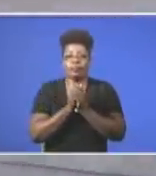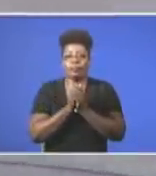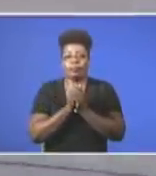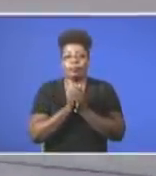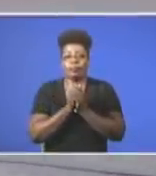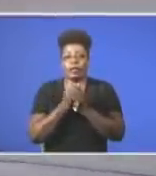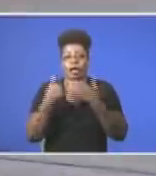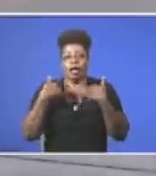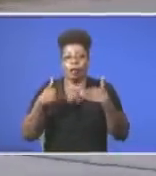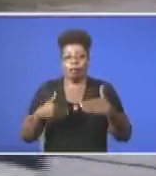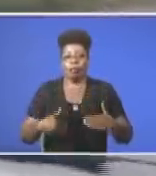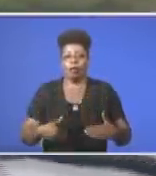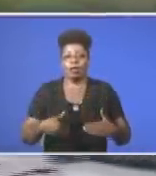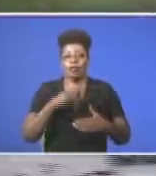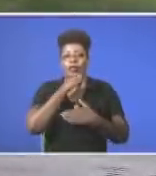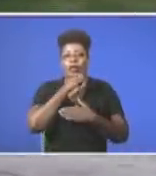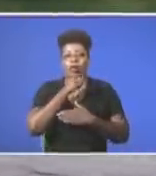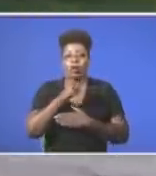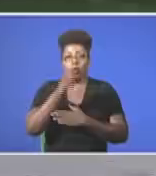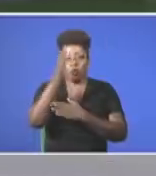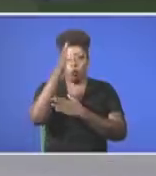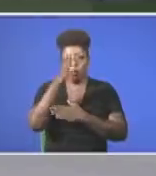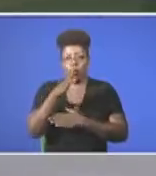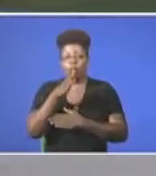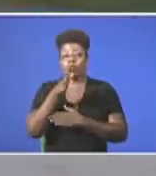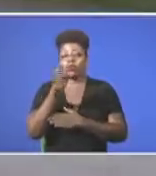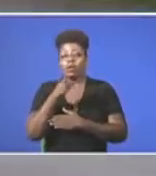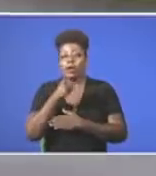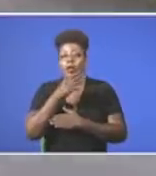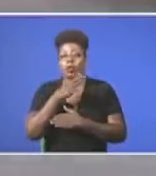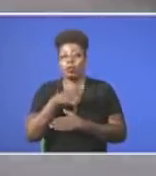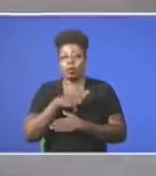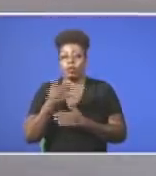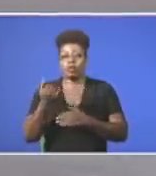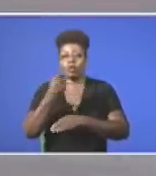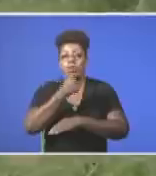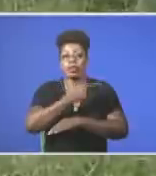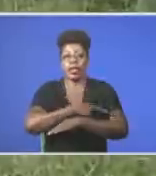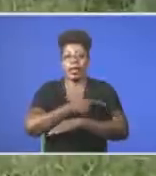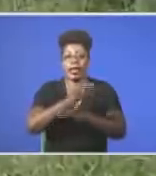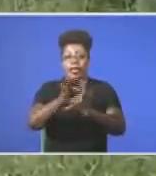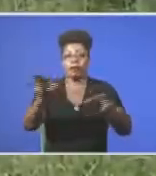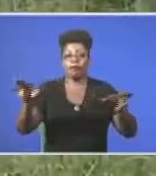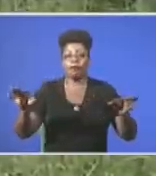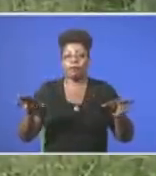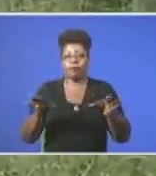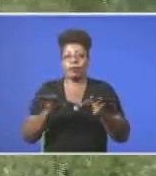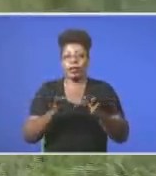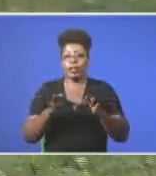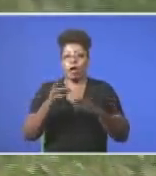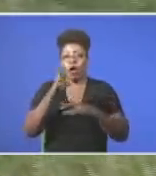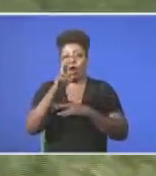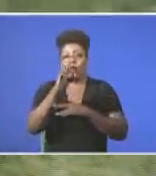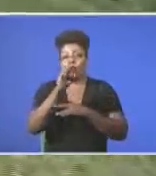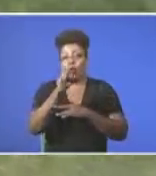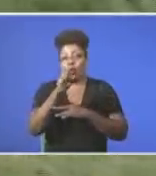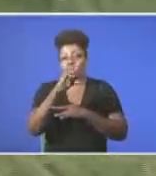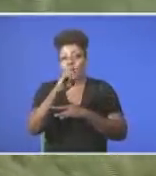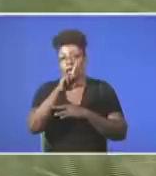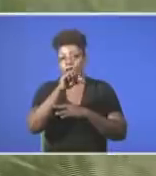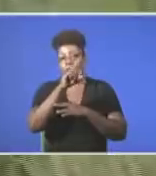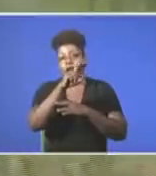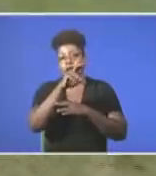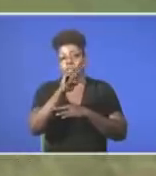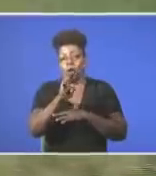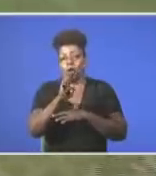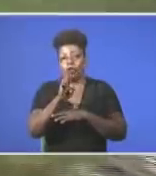The body of an elderly woman was found today in a field at Rose Close, that's off Hannah Road. A resident in the area made